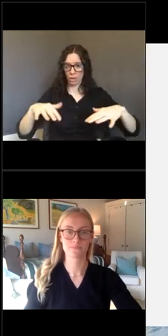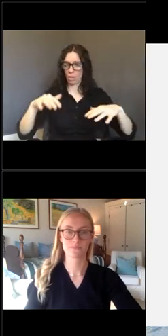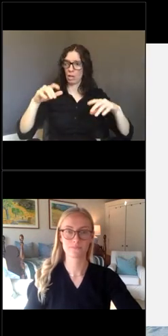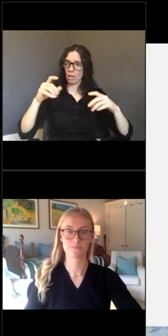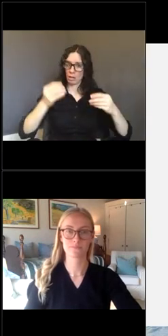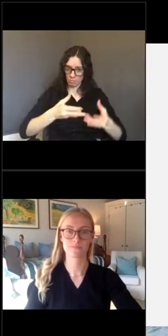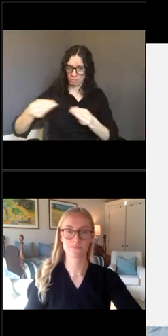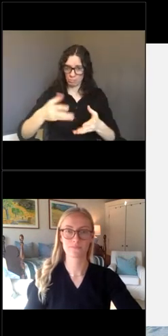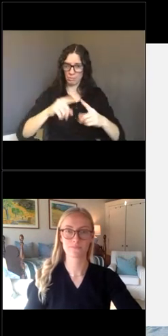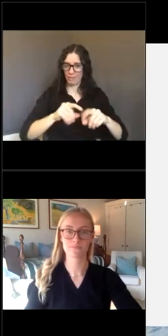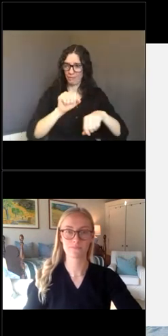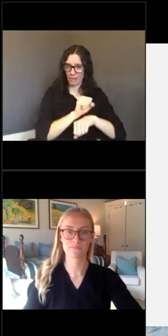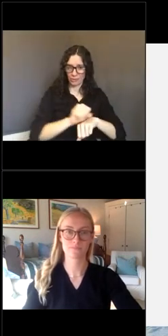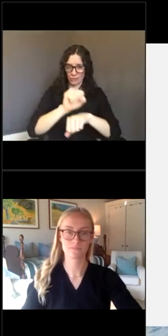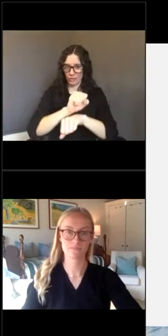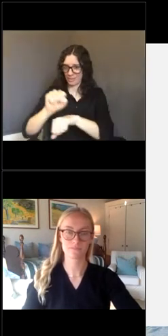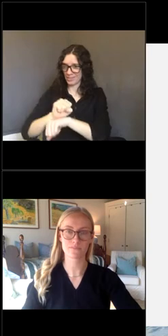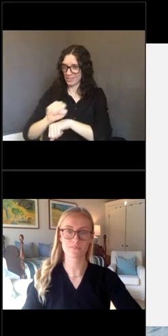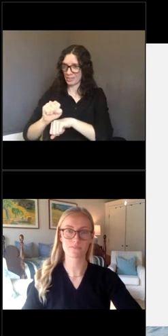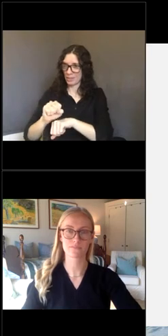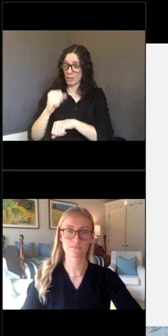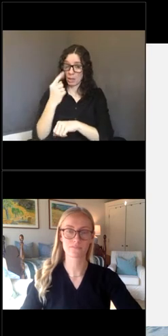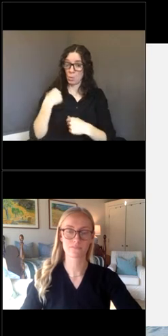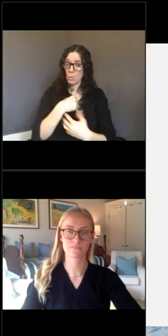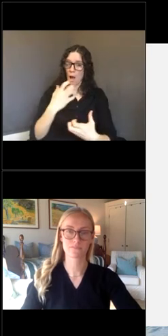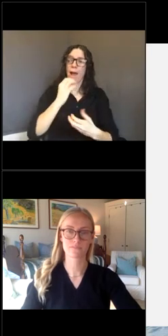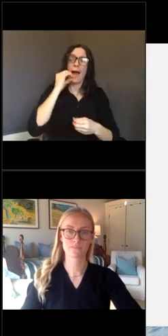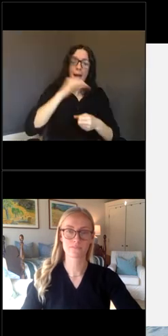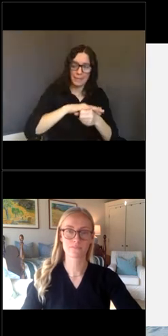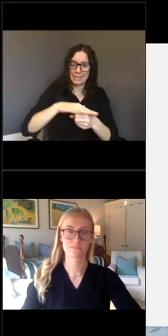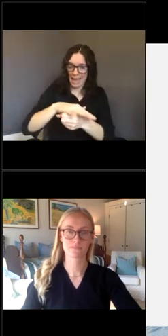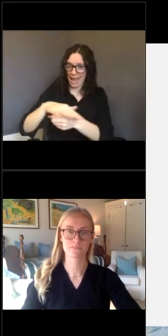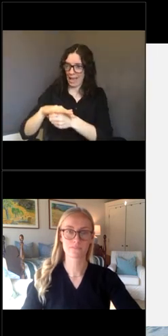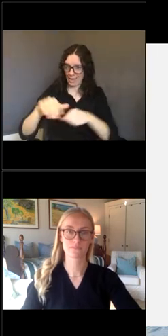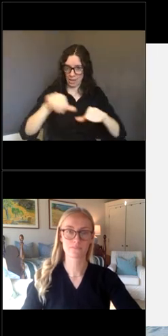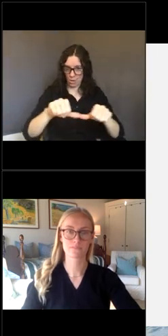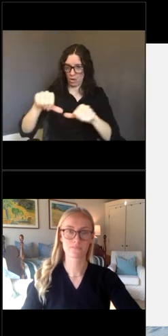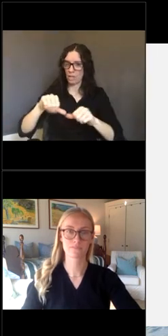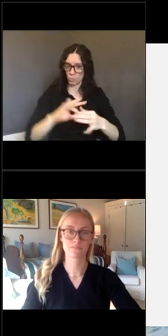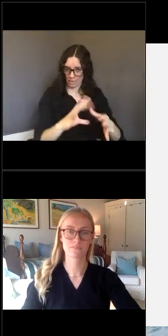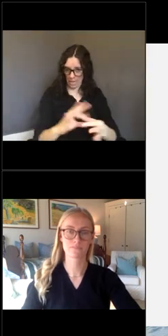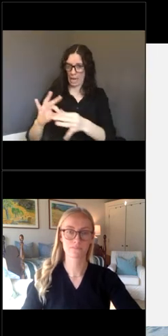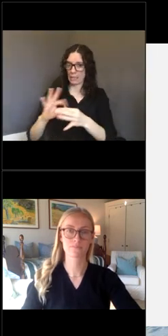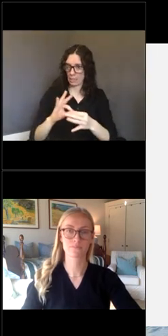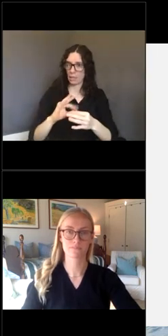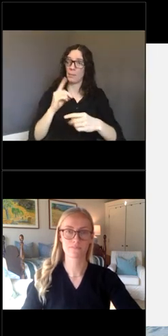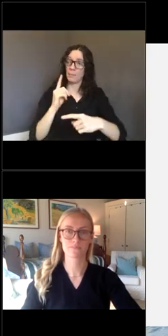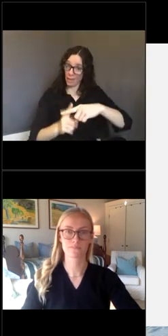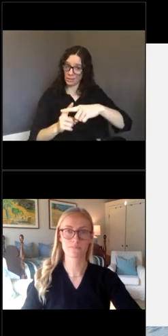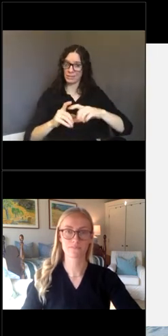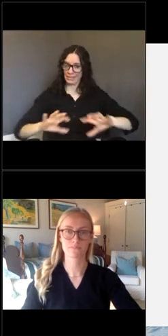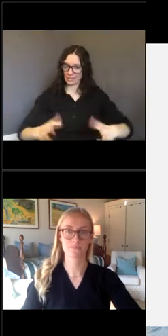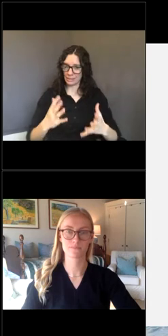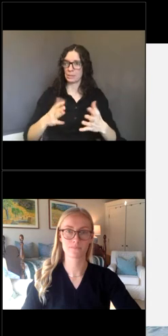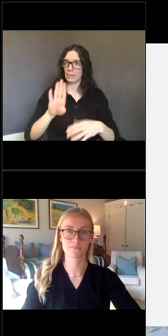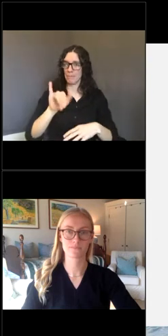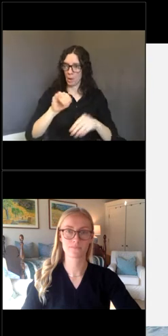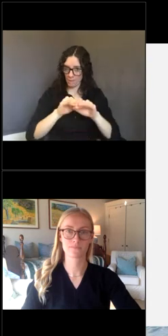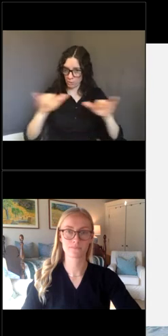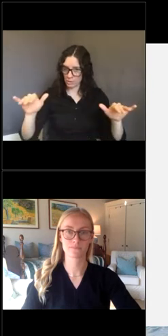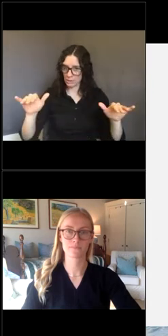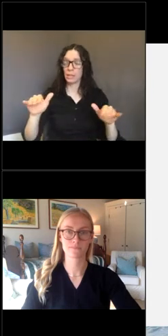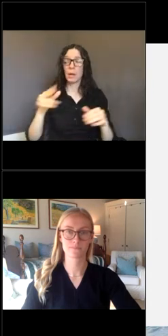habitat connected and represented, how to have biodiversity, have both its